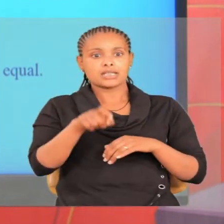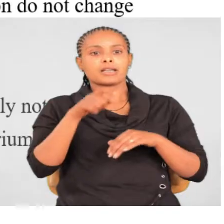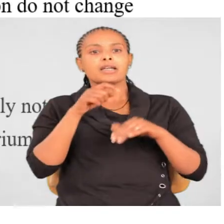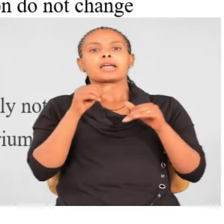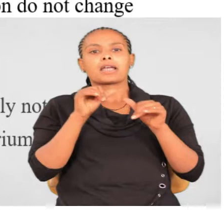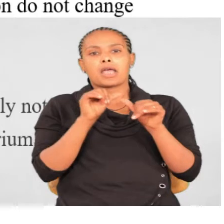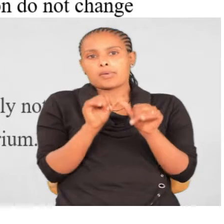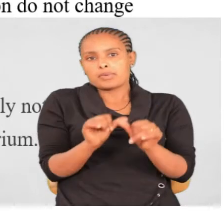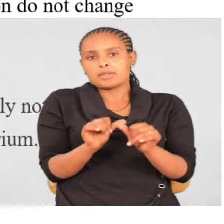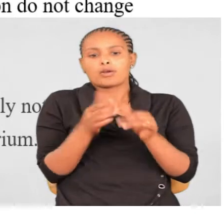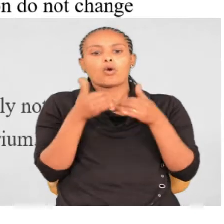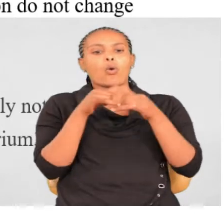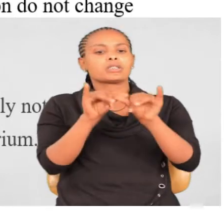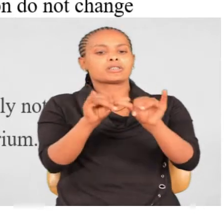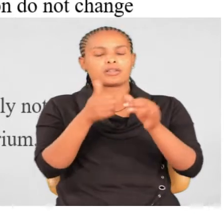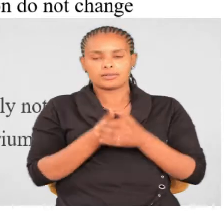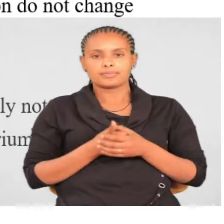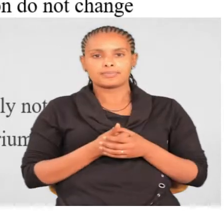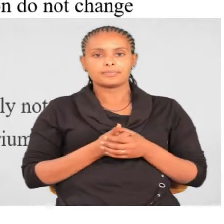kept constant.